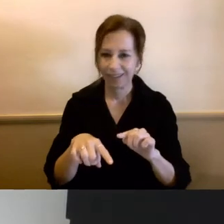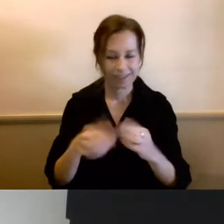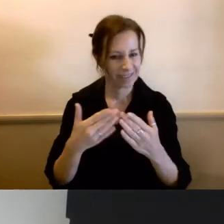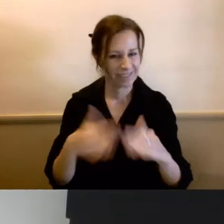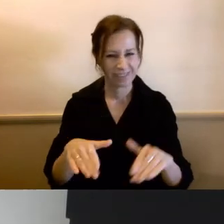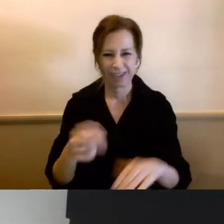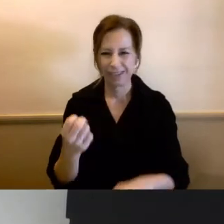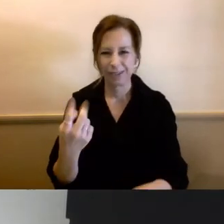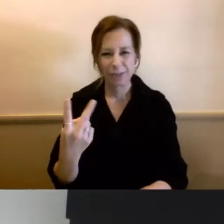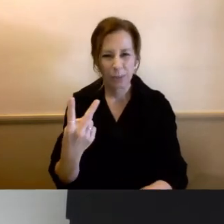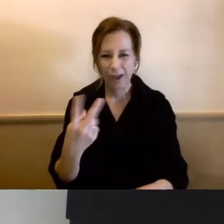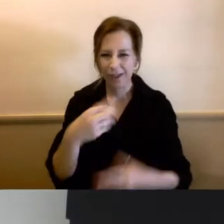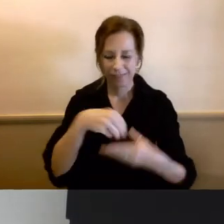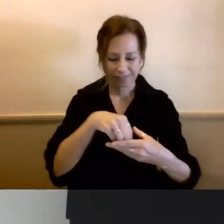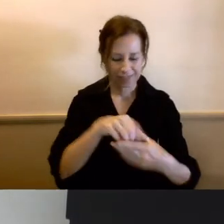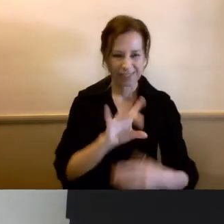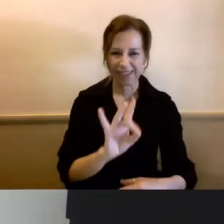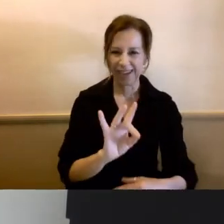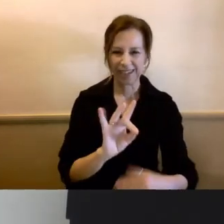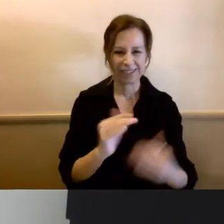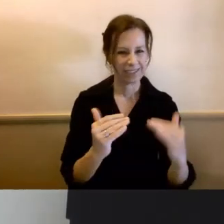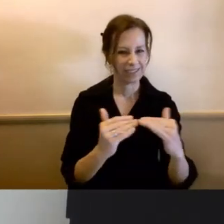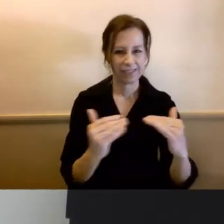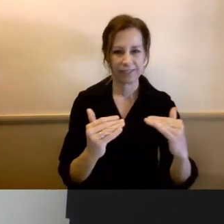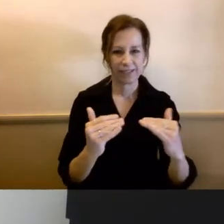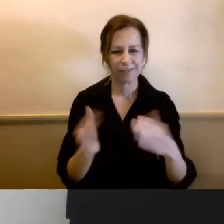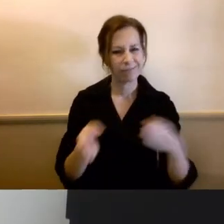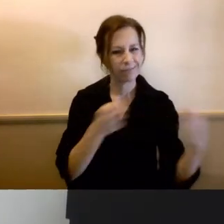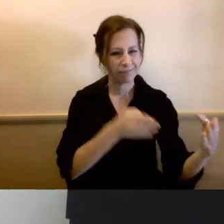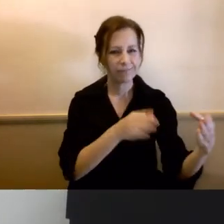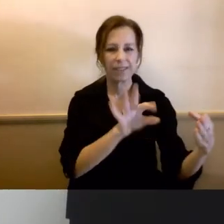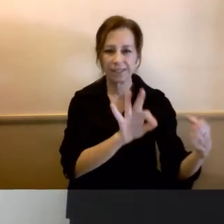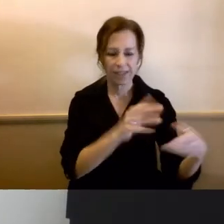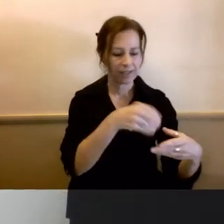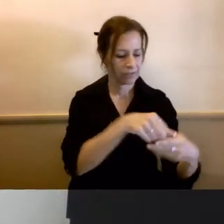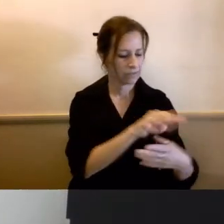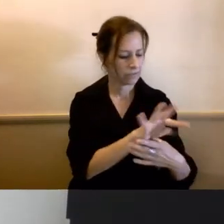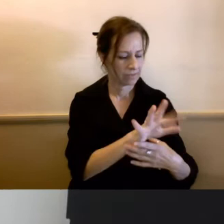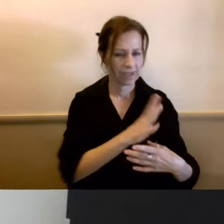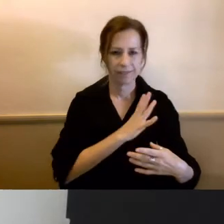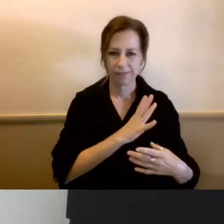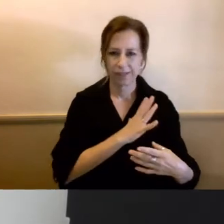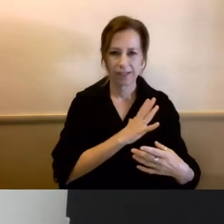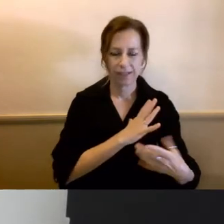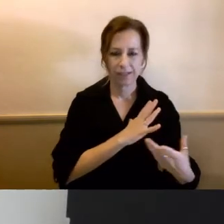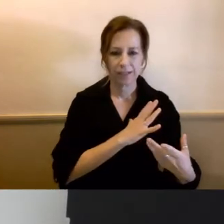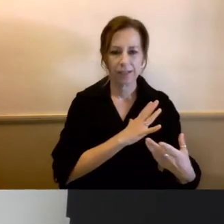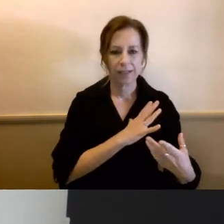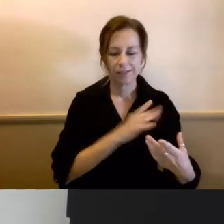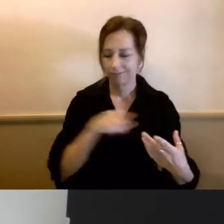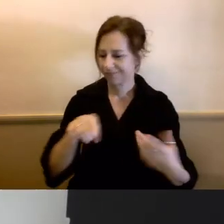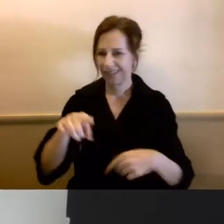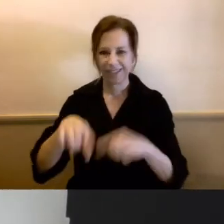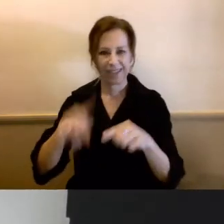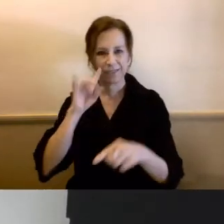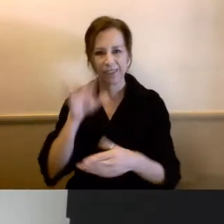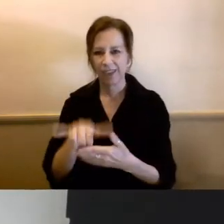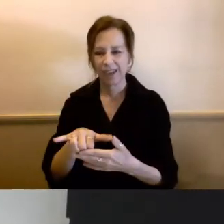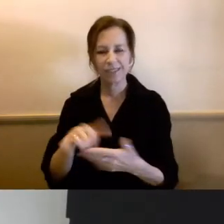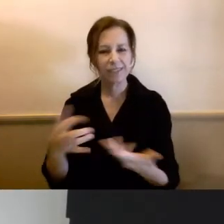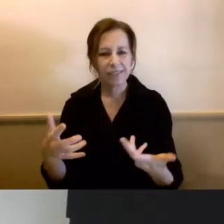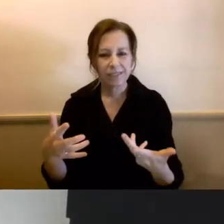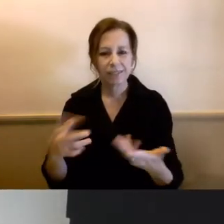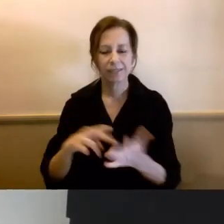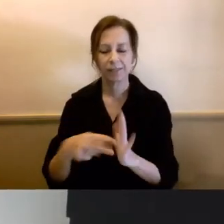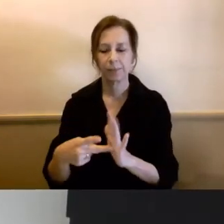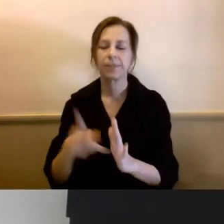can't divide 12 into 8 evenly. Over here I could divide 9 into 45 evenly, but I can't for this one,